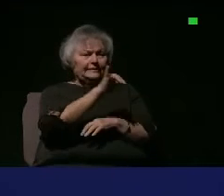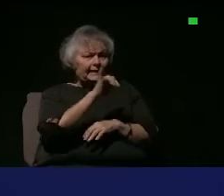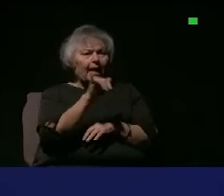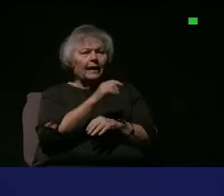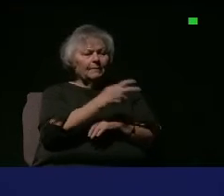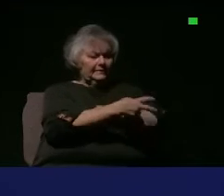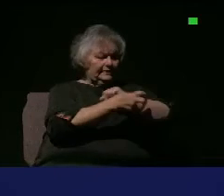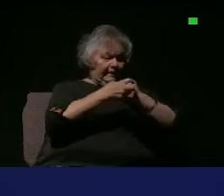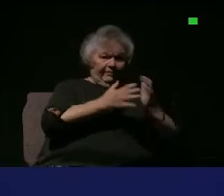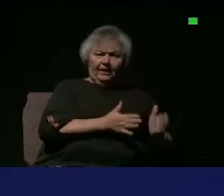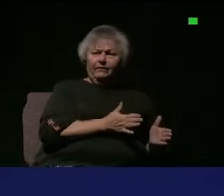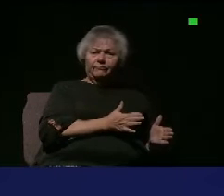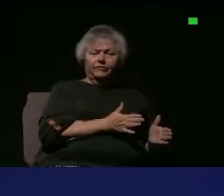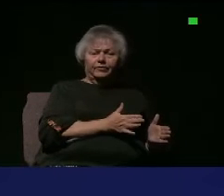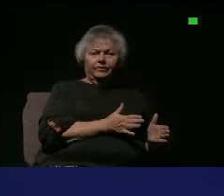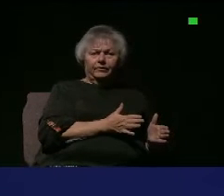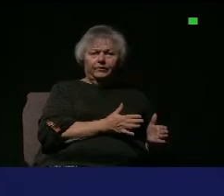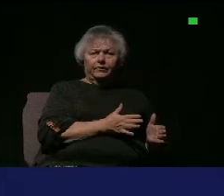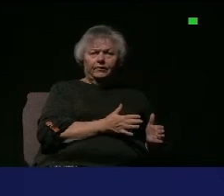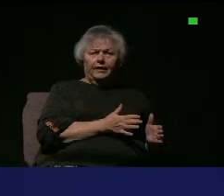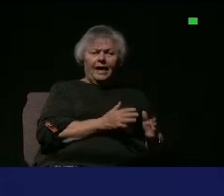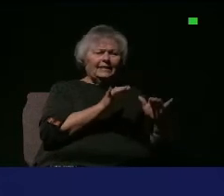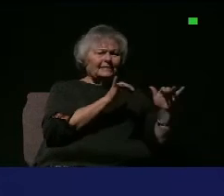on the cross, it's almost like a picture of